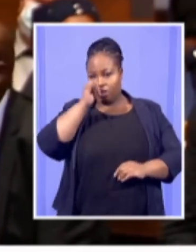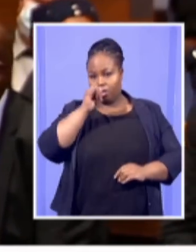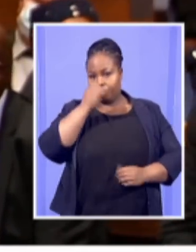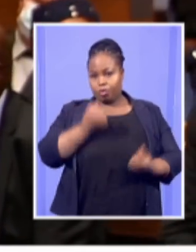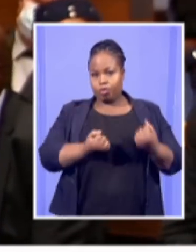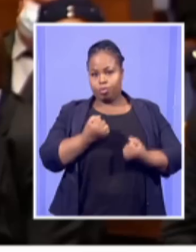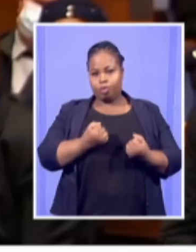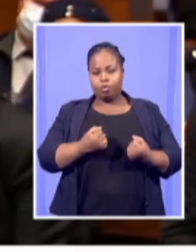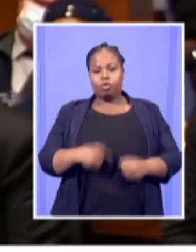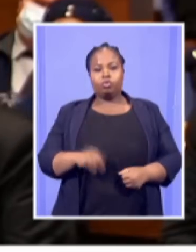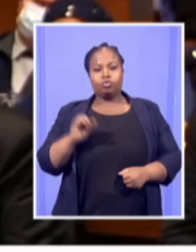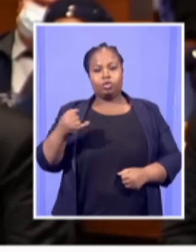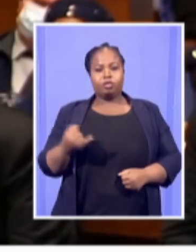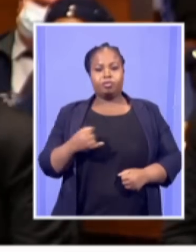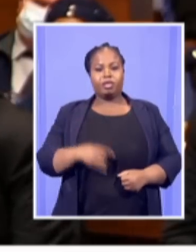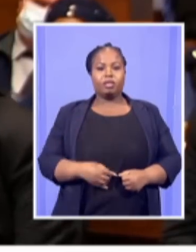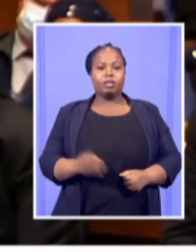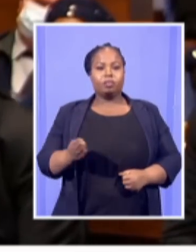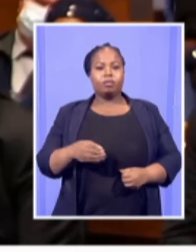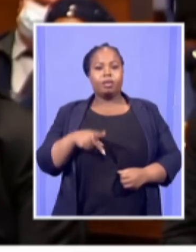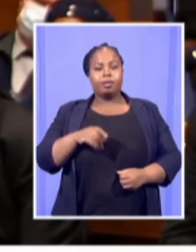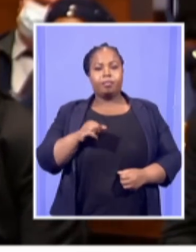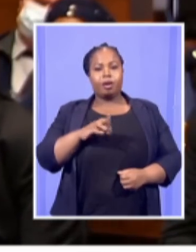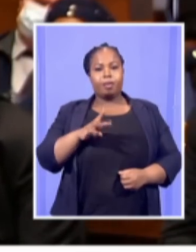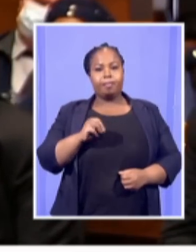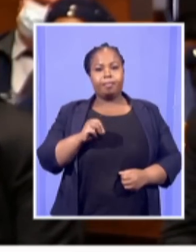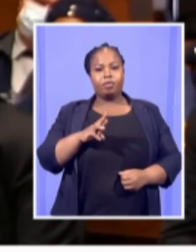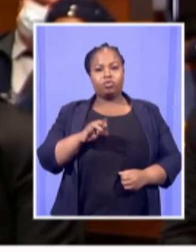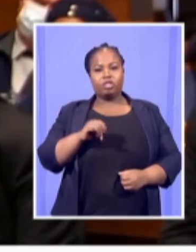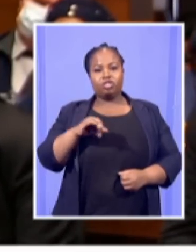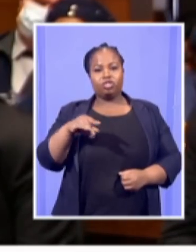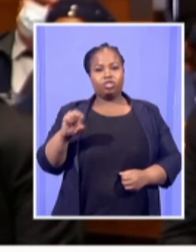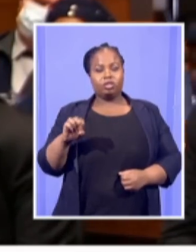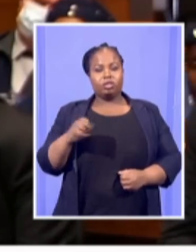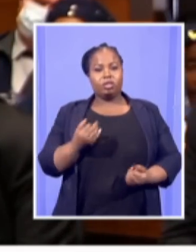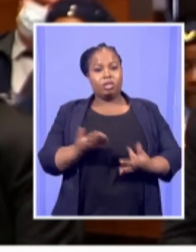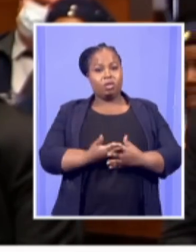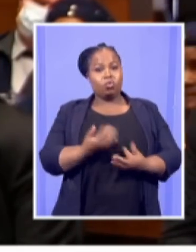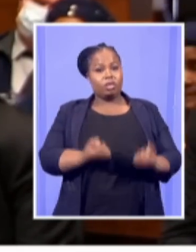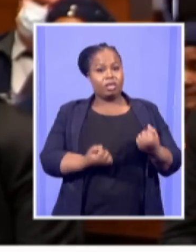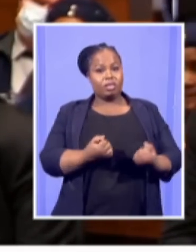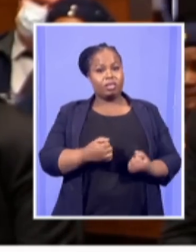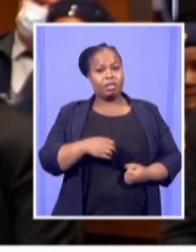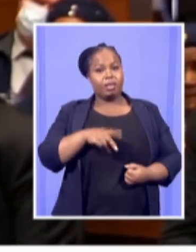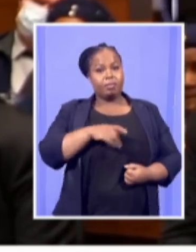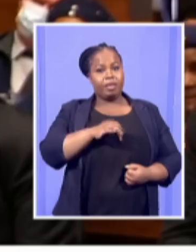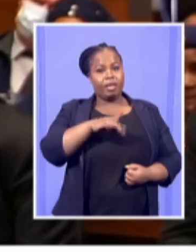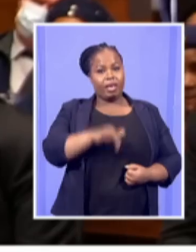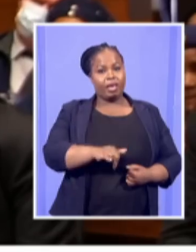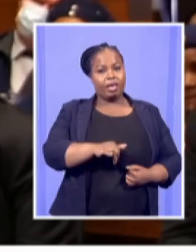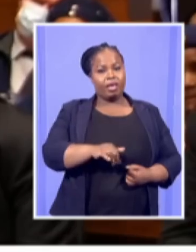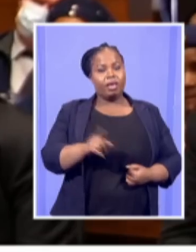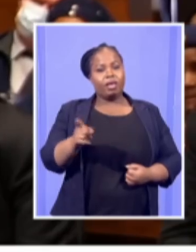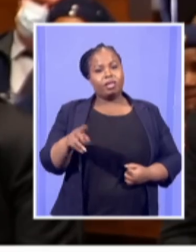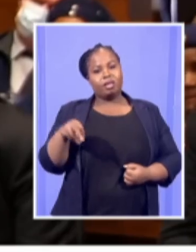Court, Johannesburg, sitting in Palm Ridge, in the matter between Niven Pillay and the State,